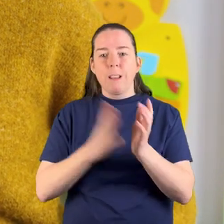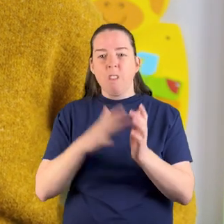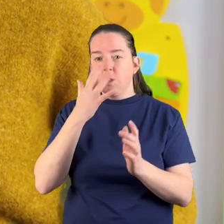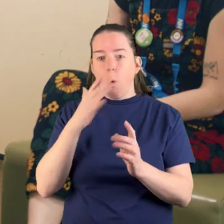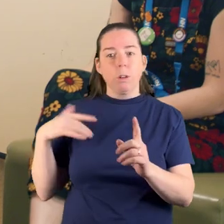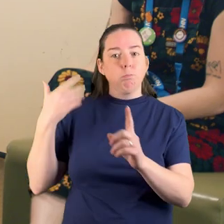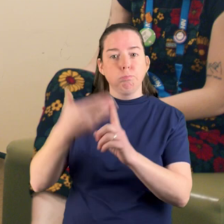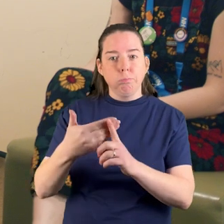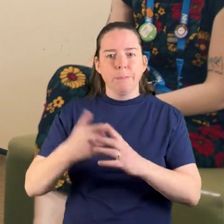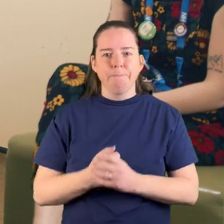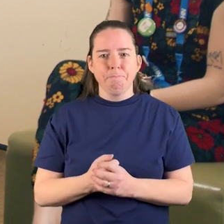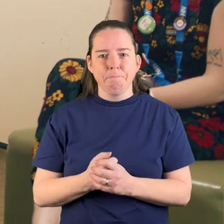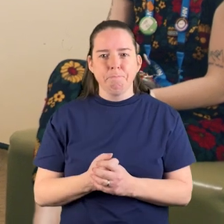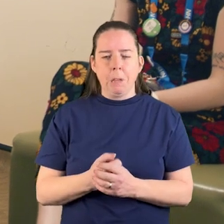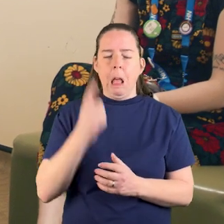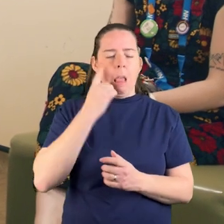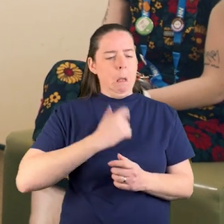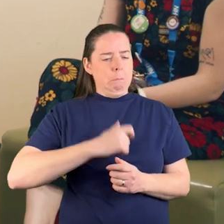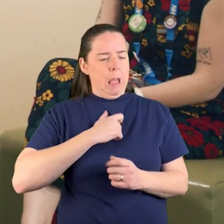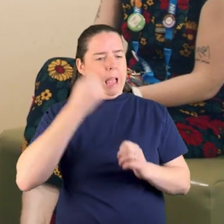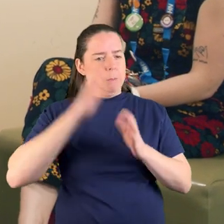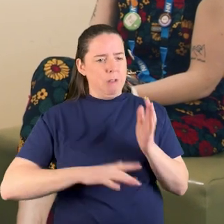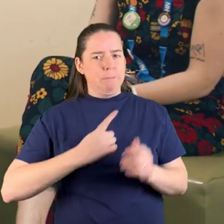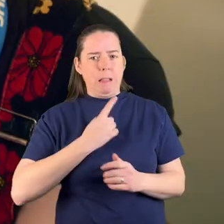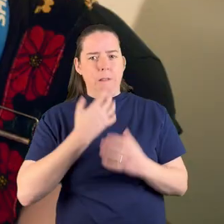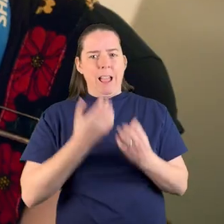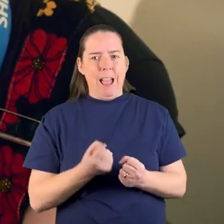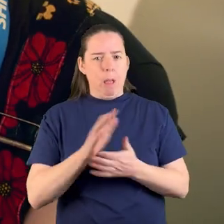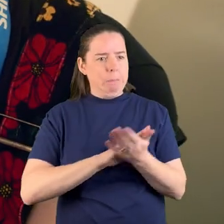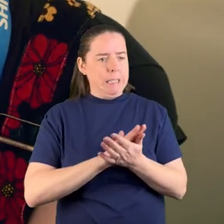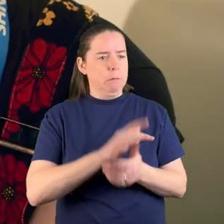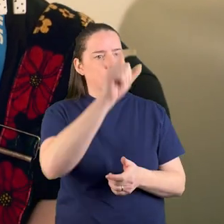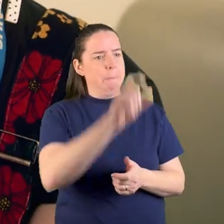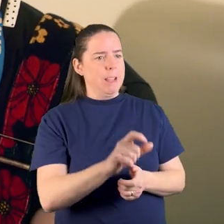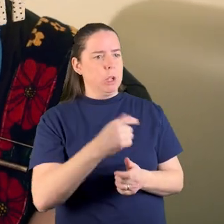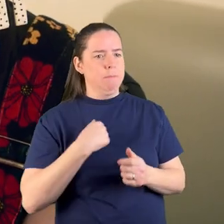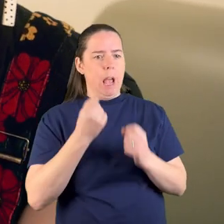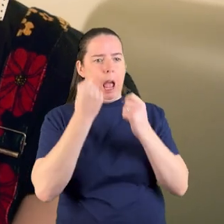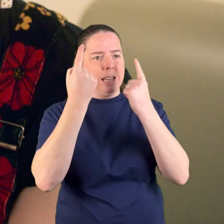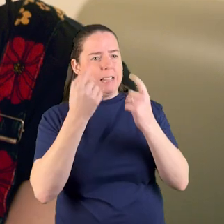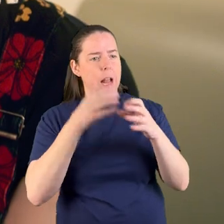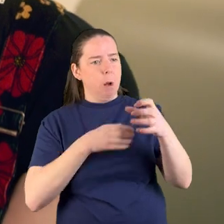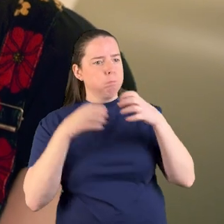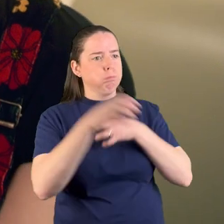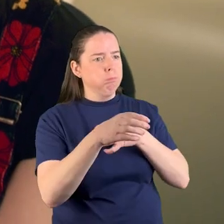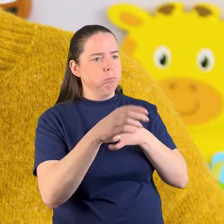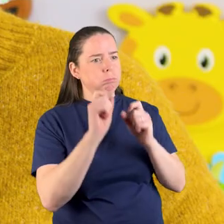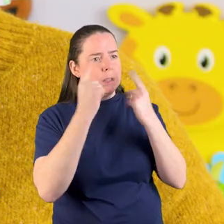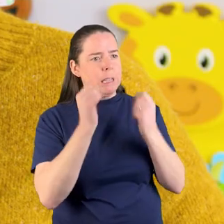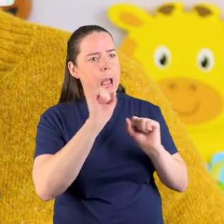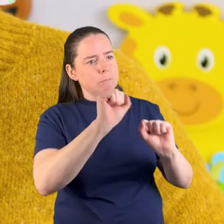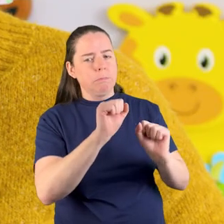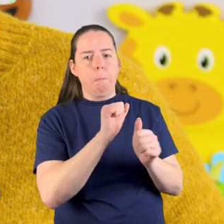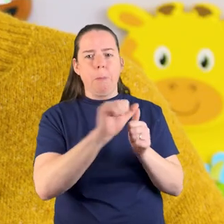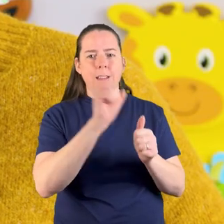months old. I think having the personal experience that I had gone through helps me empathise with patients more